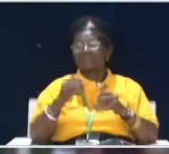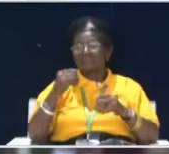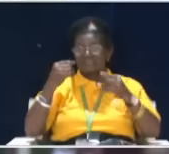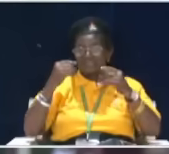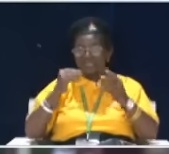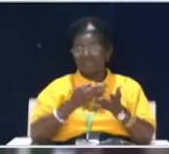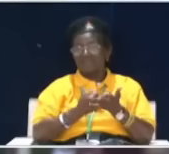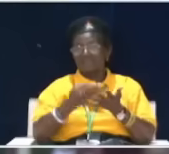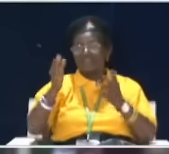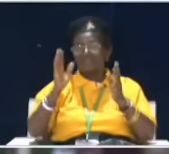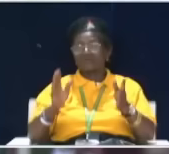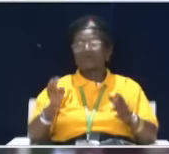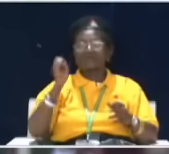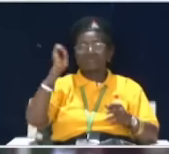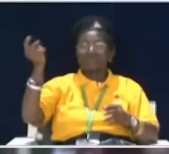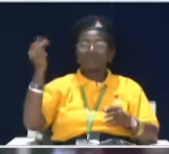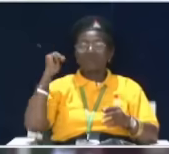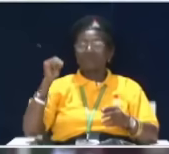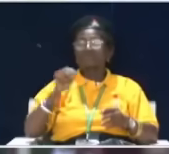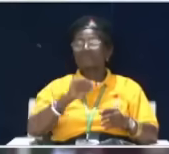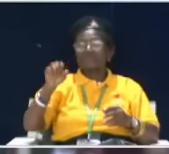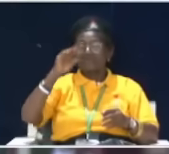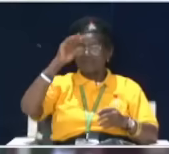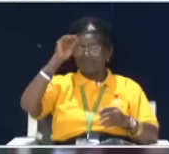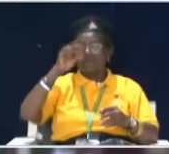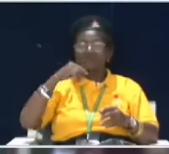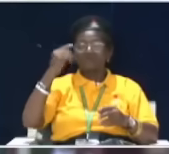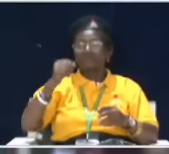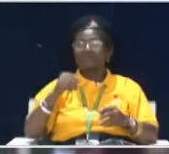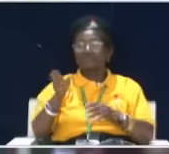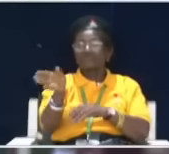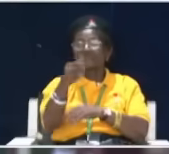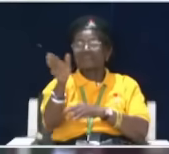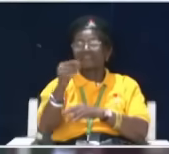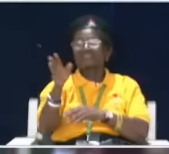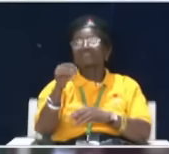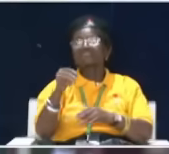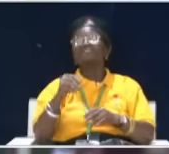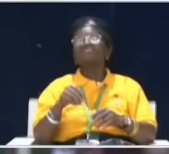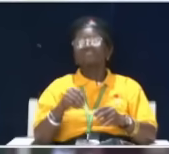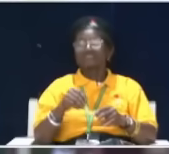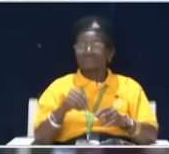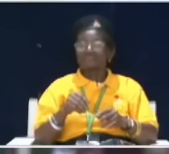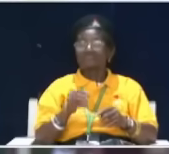He was a man who fished all night and caught nothing. But